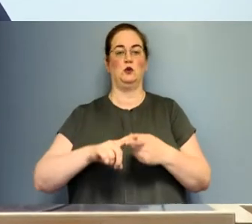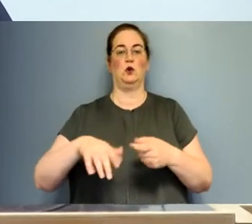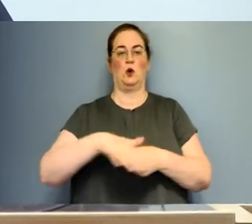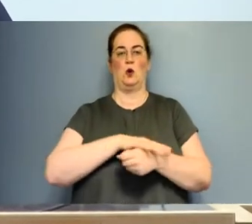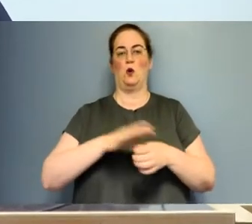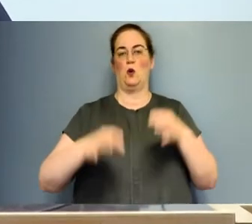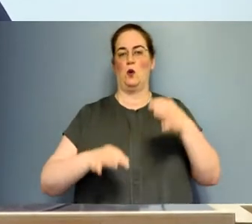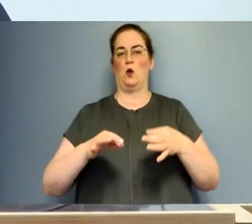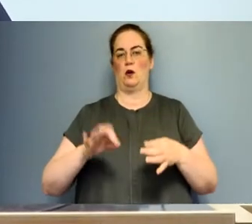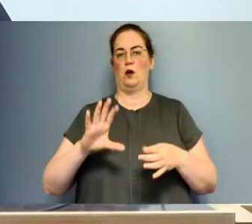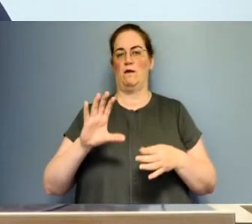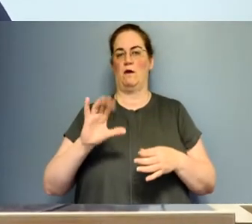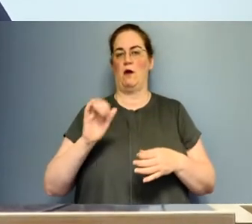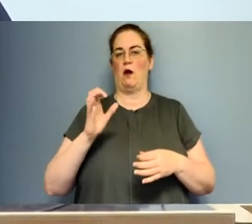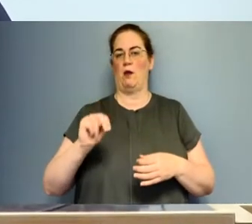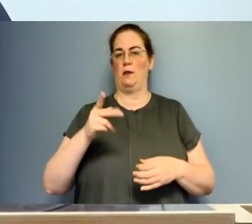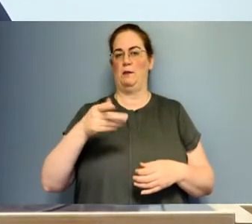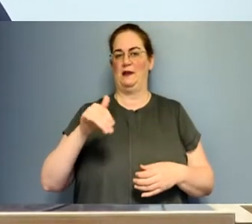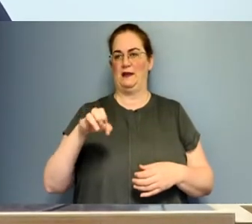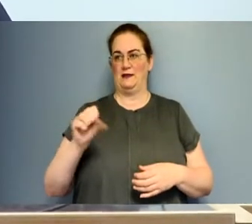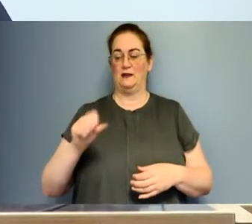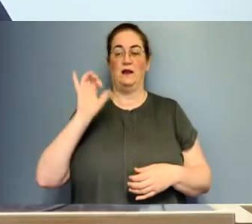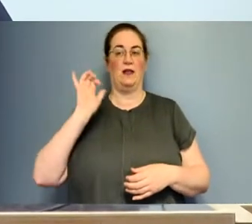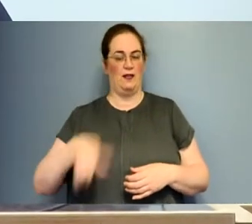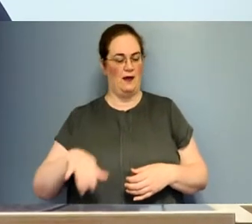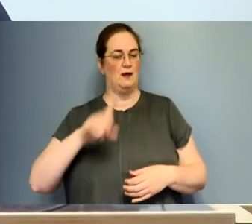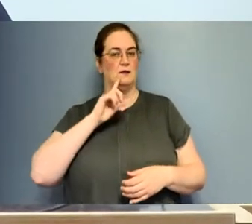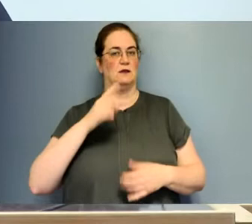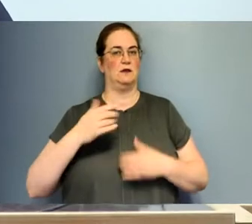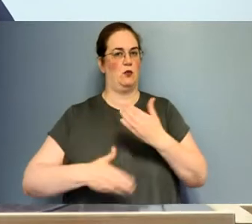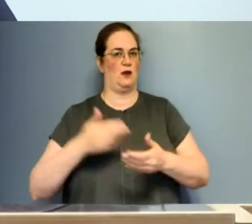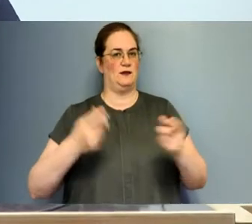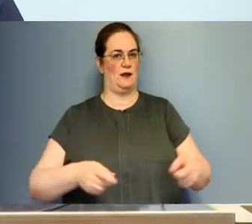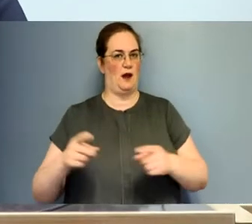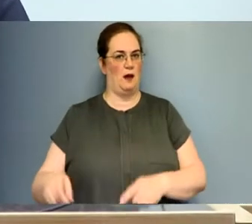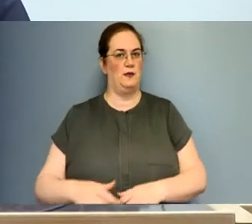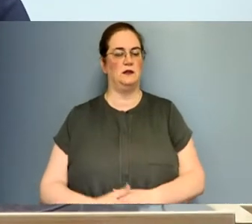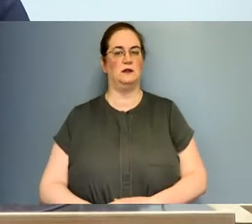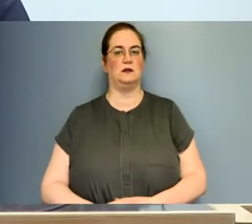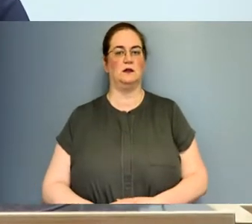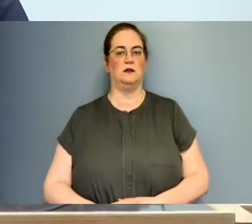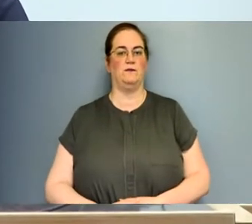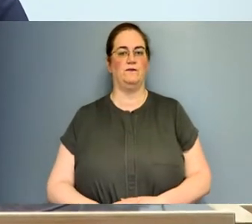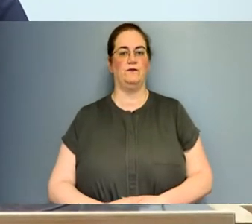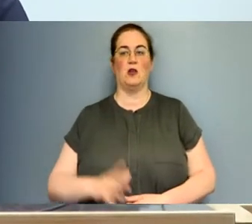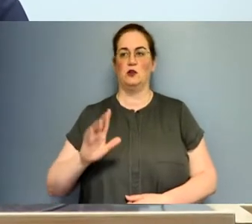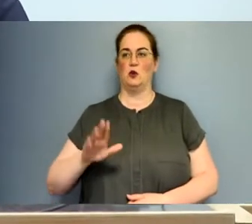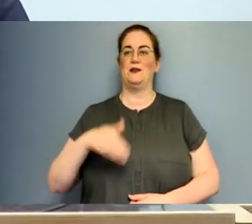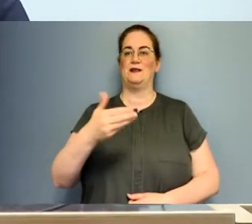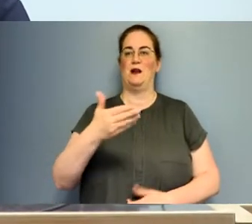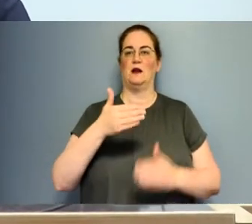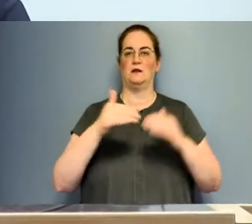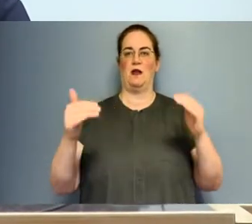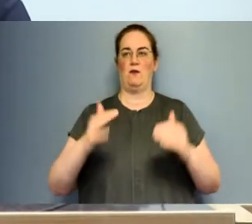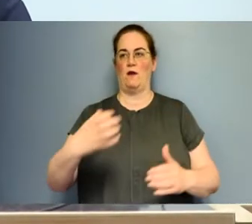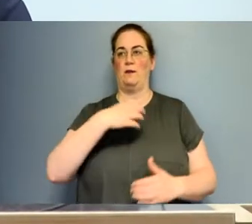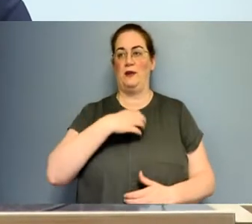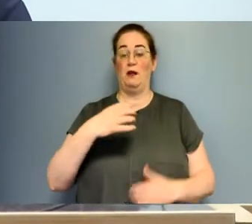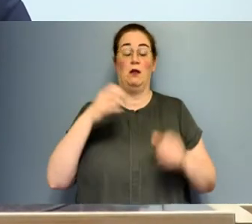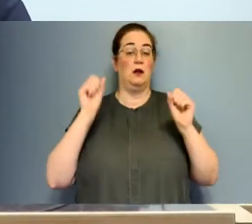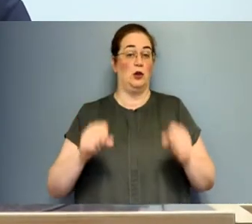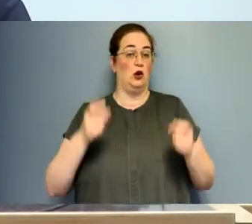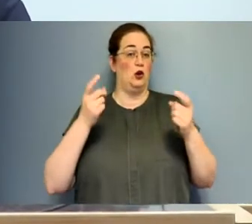pleas. And that is the process that happens. So it's the next level of appeal, and that can